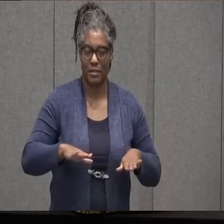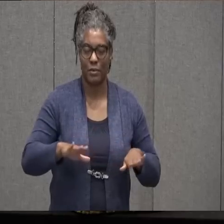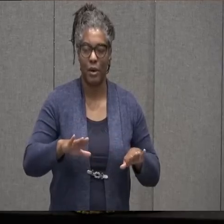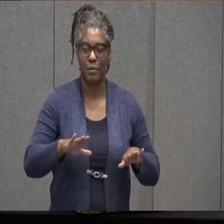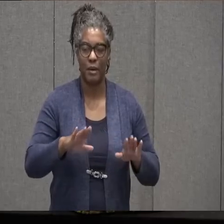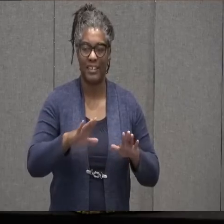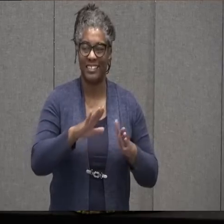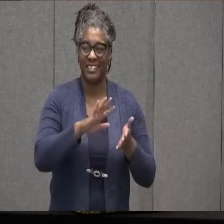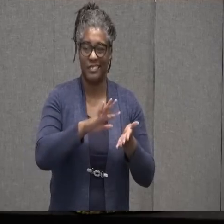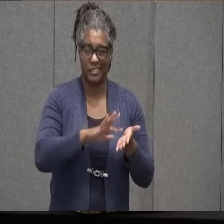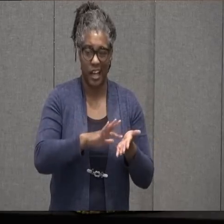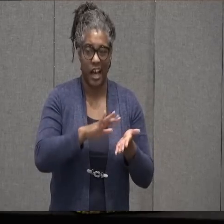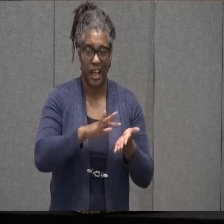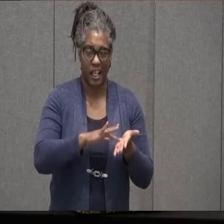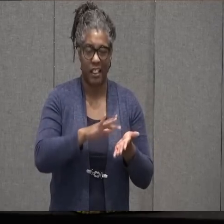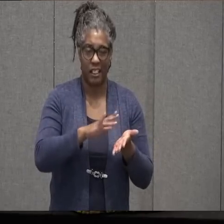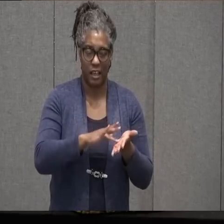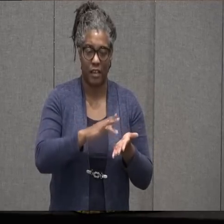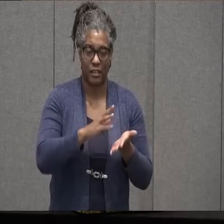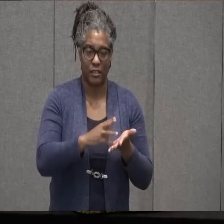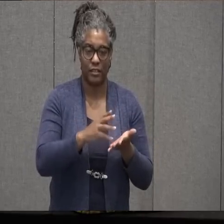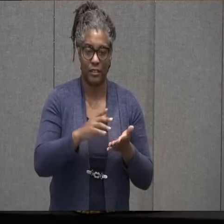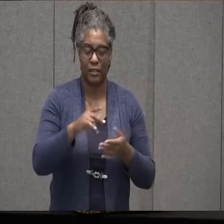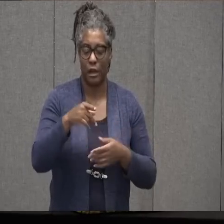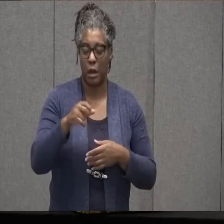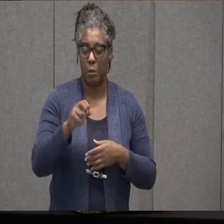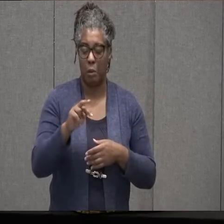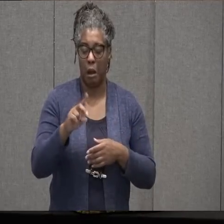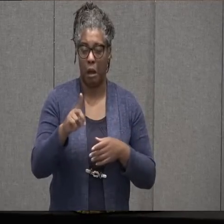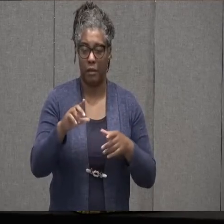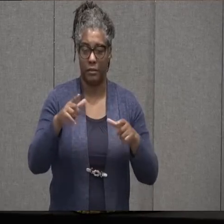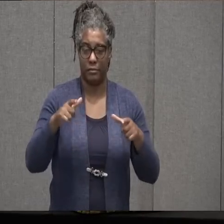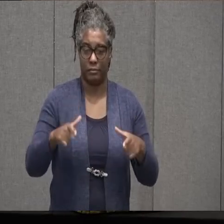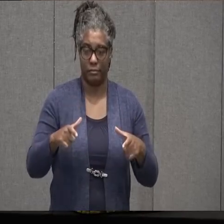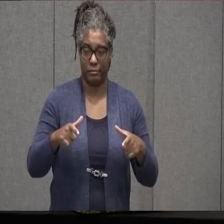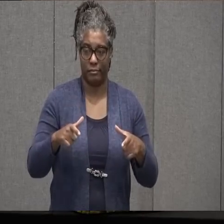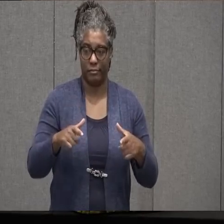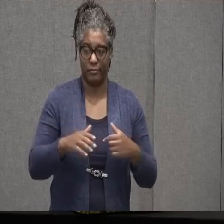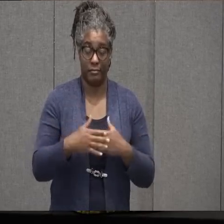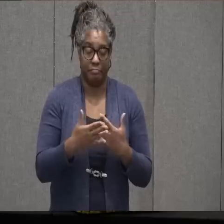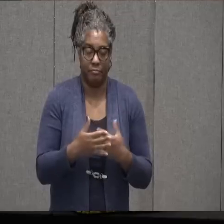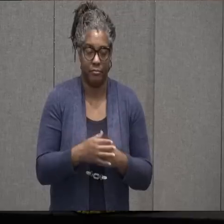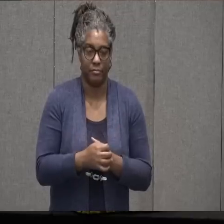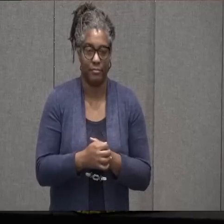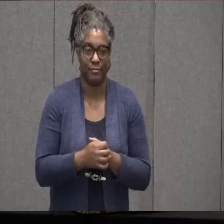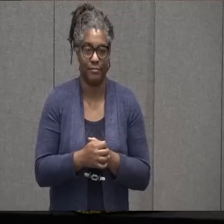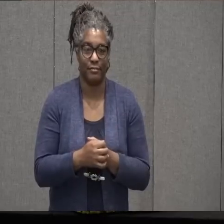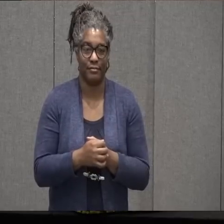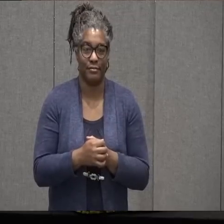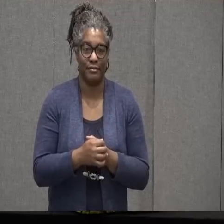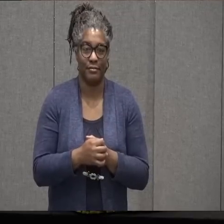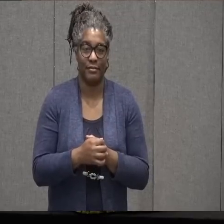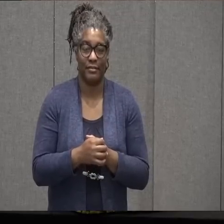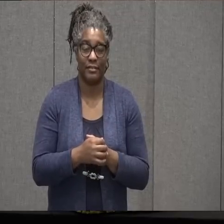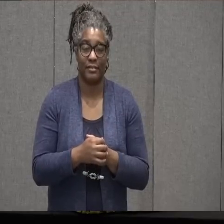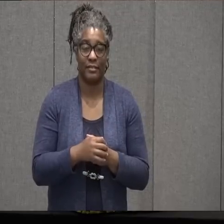An old silent pond. 5. A